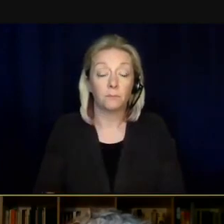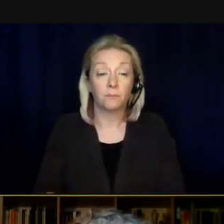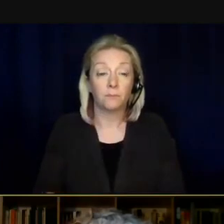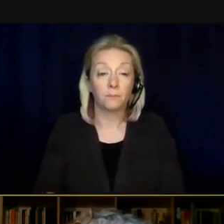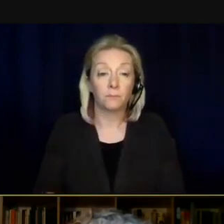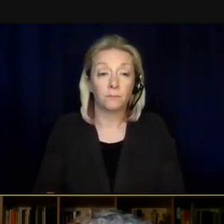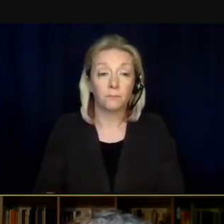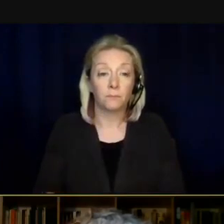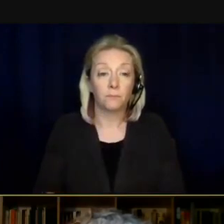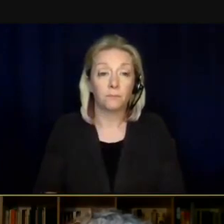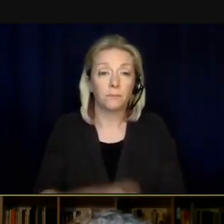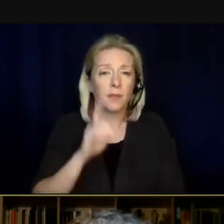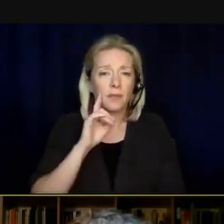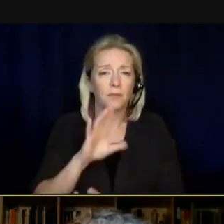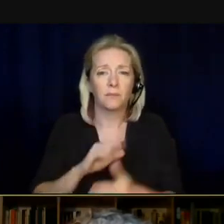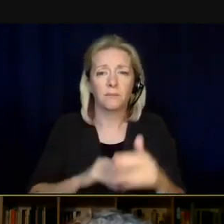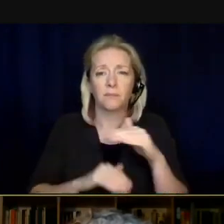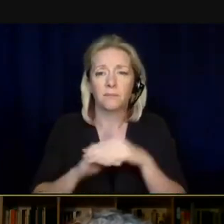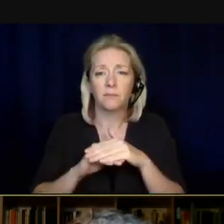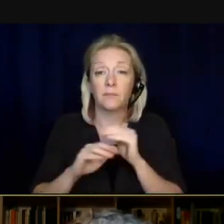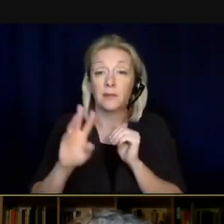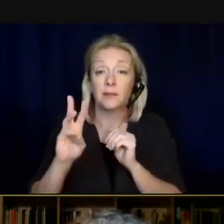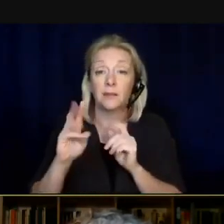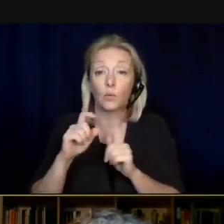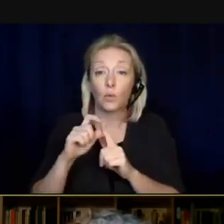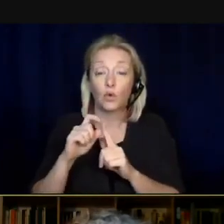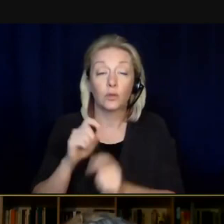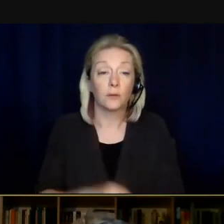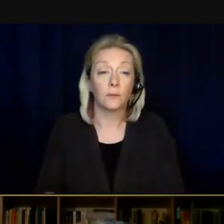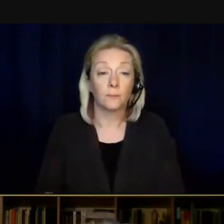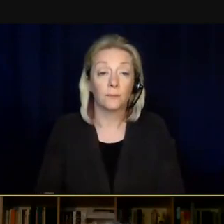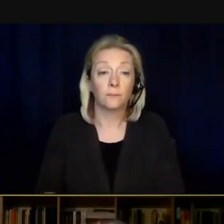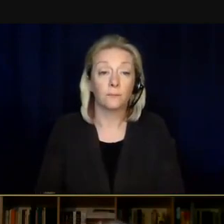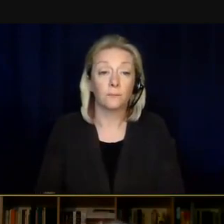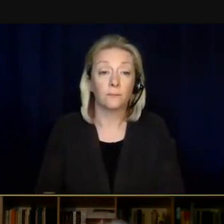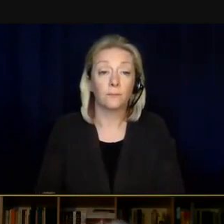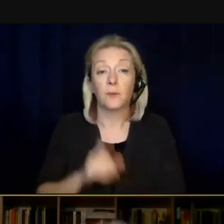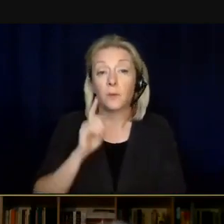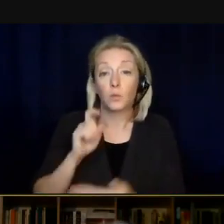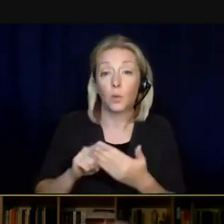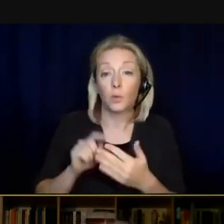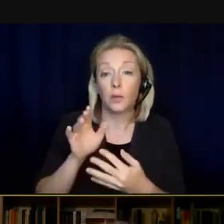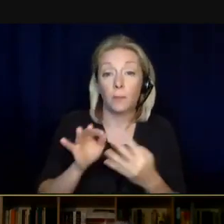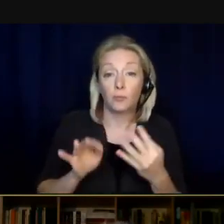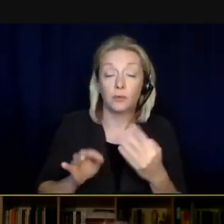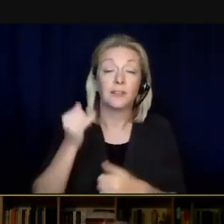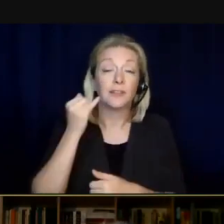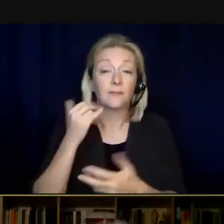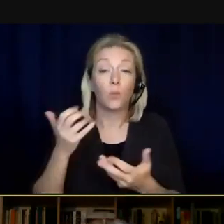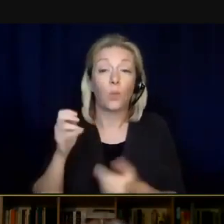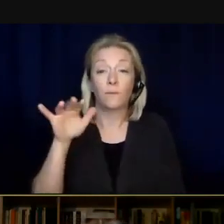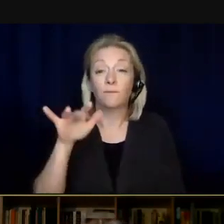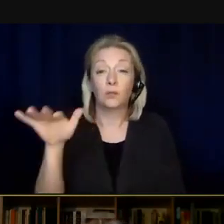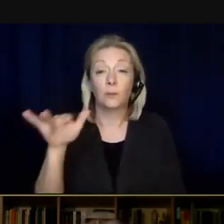and you can do 6 words. Now you have options here. So if you only want the finger